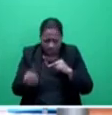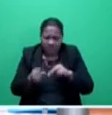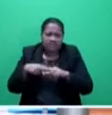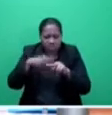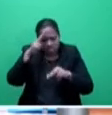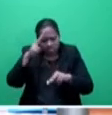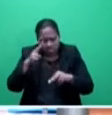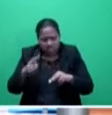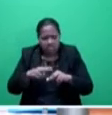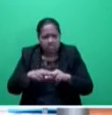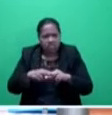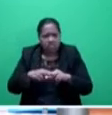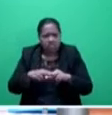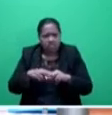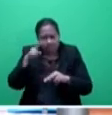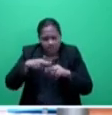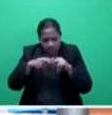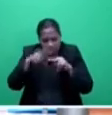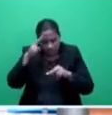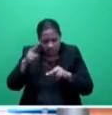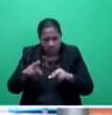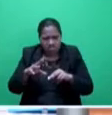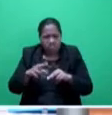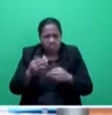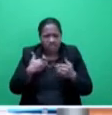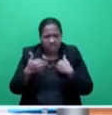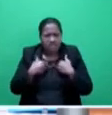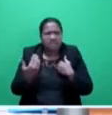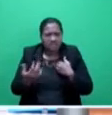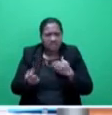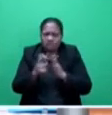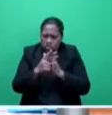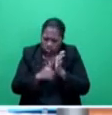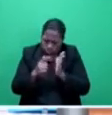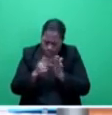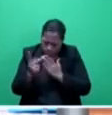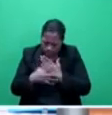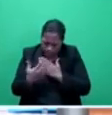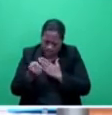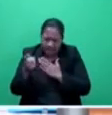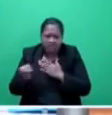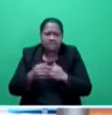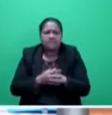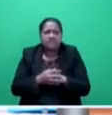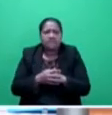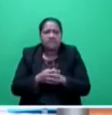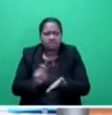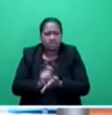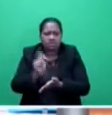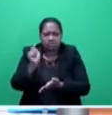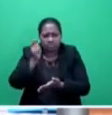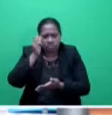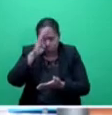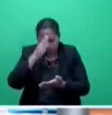the University of Fiji, who have also schools or faculties of law that also provide law programs and courses to tertiary students, and whose deans